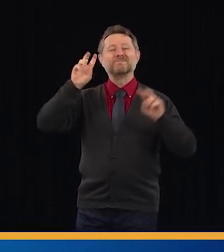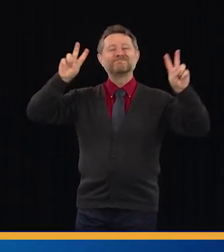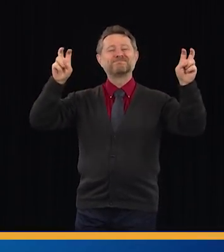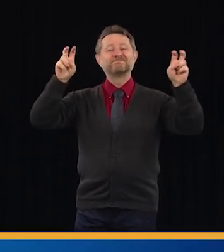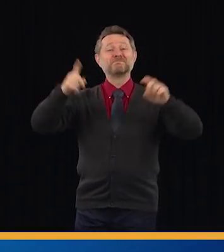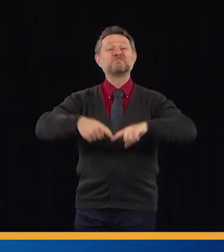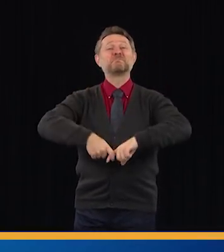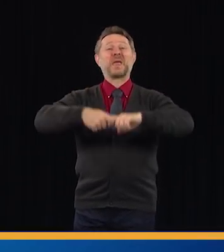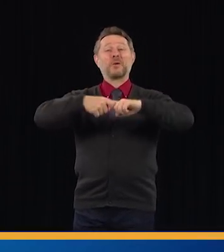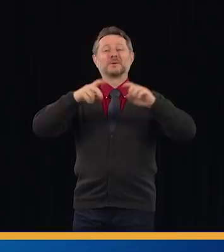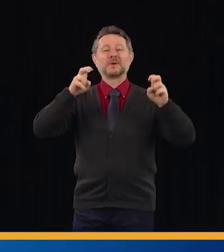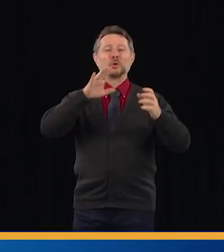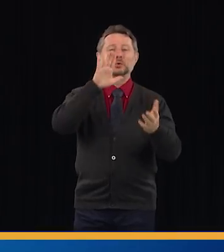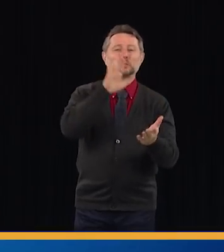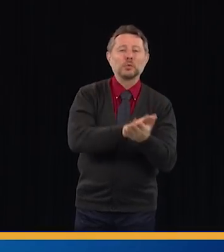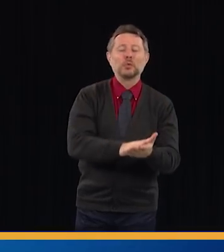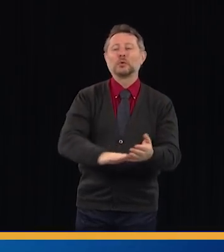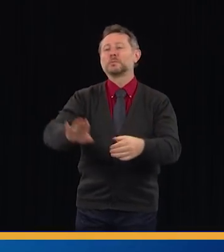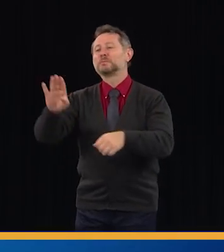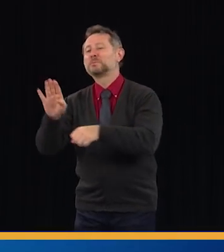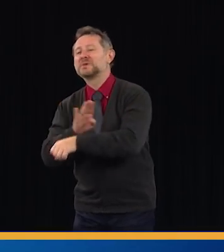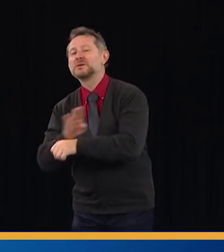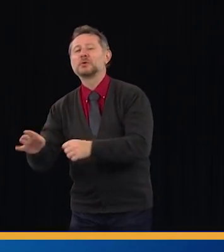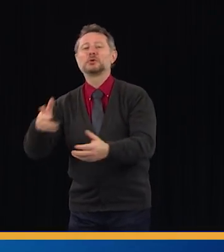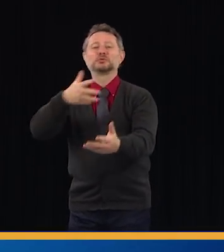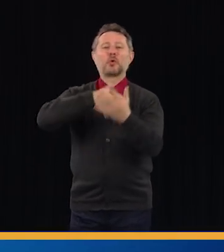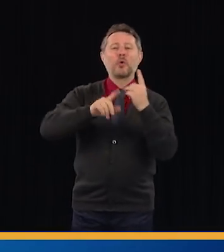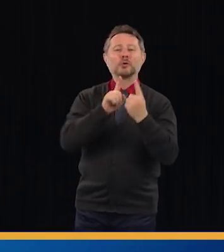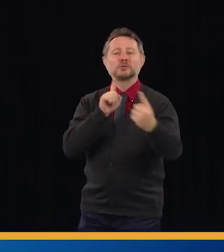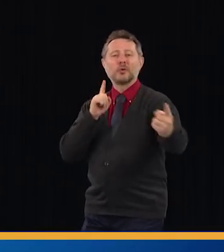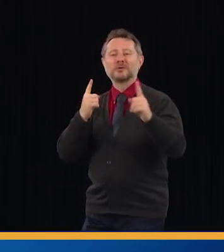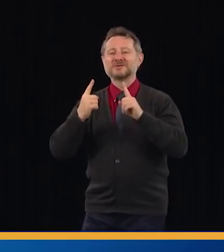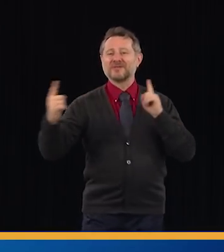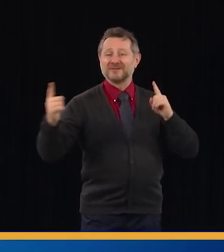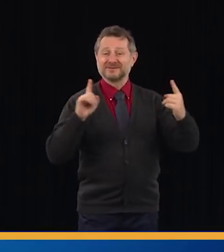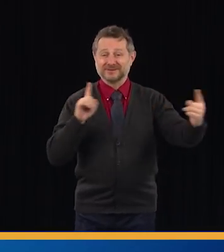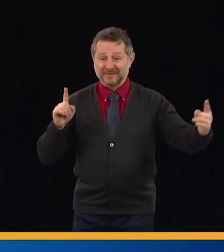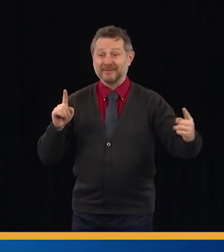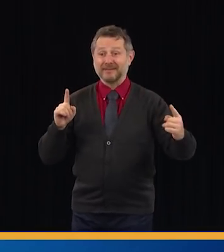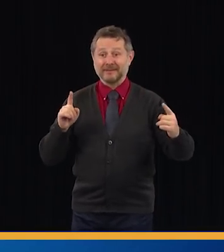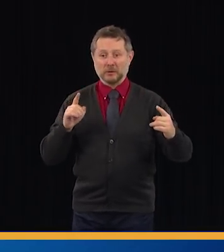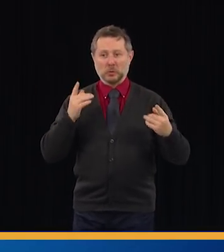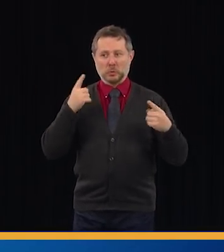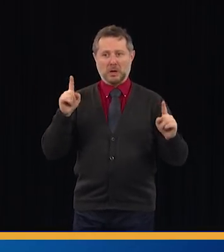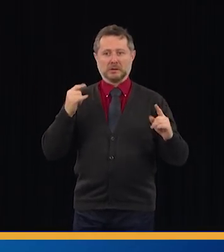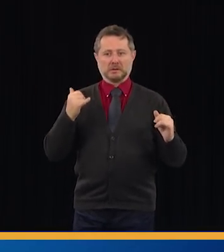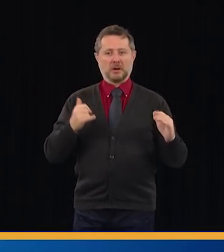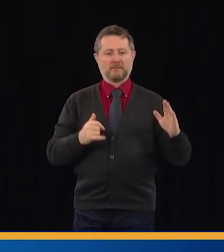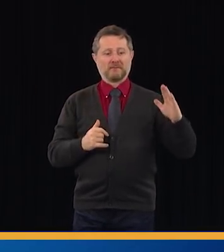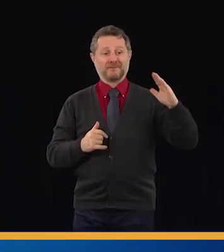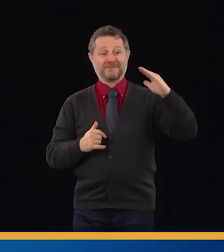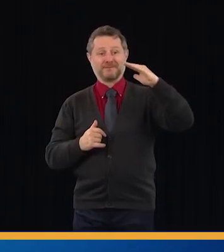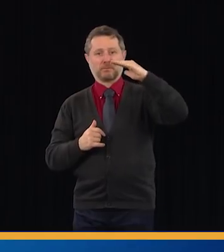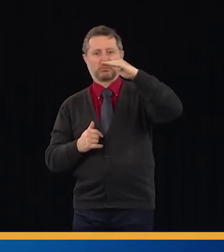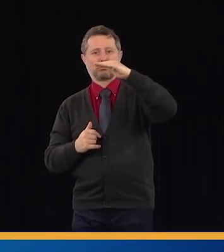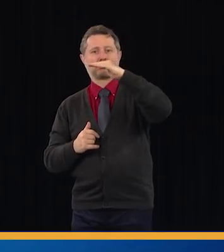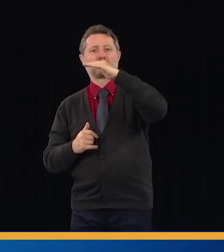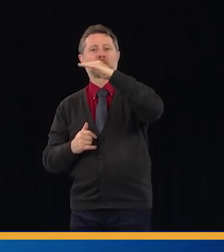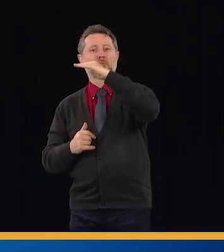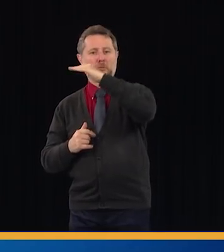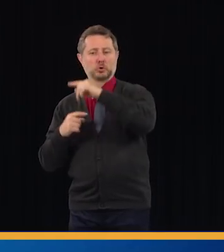social distancing, and it's working. It is flattening the curve, and we see that again today.